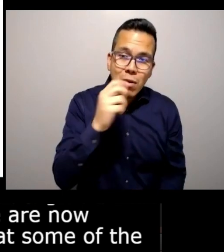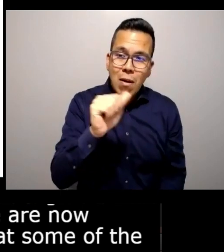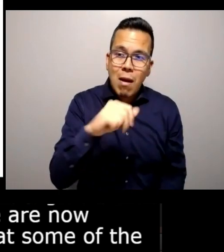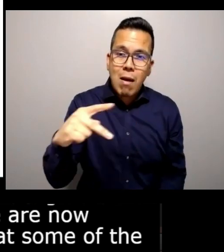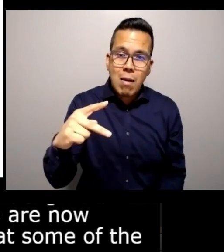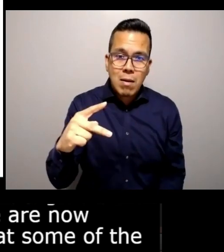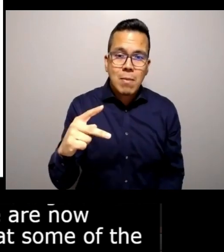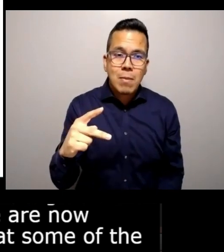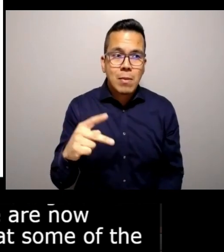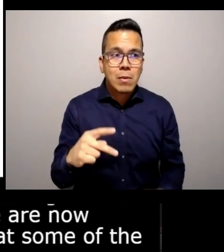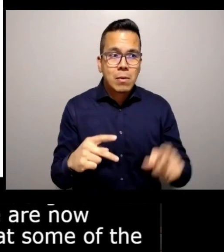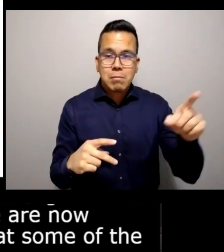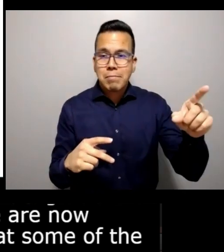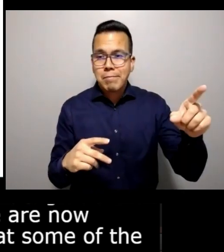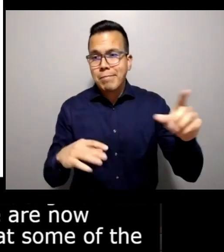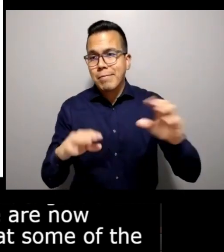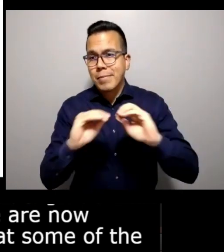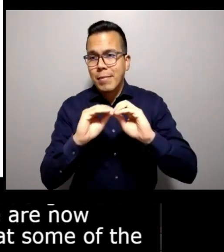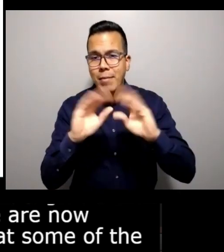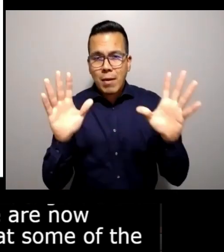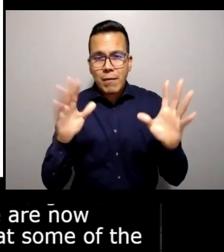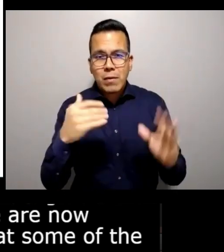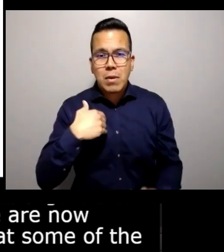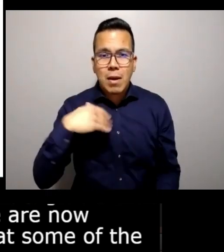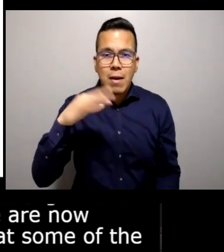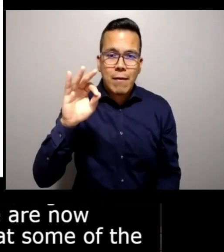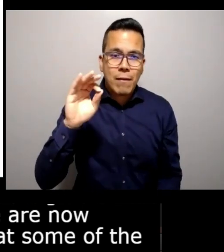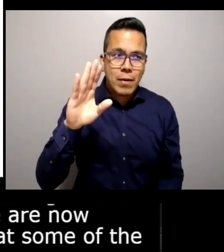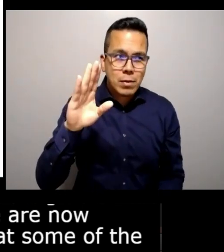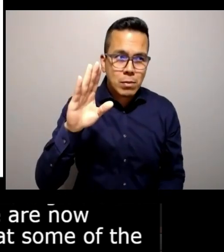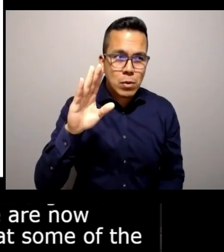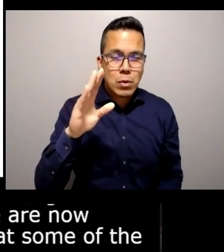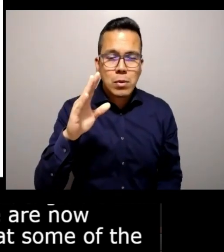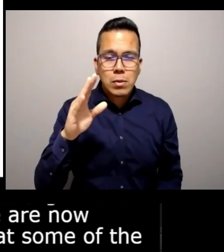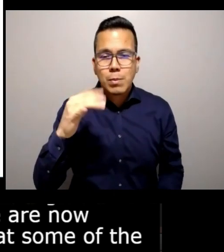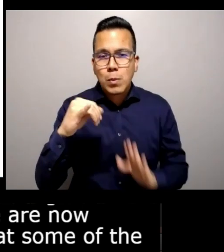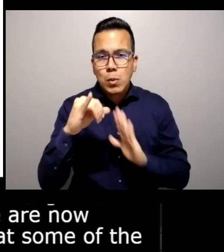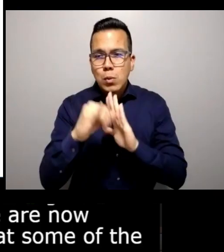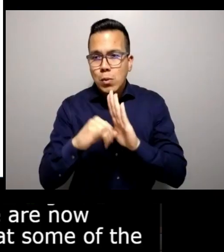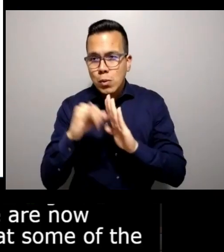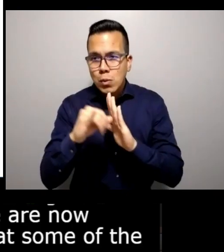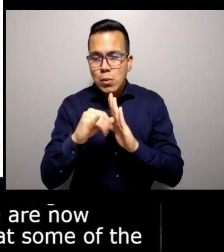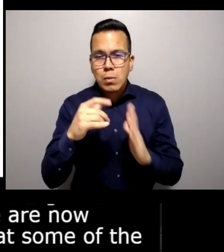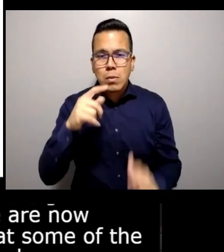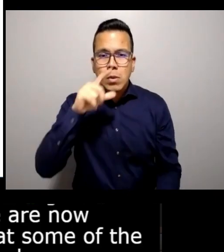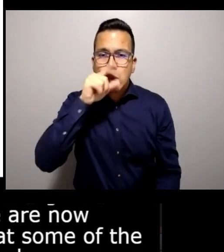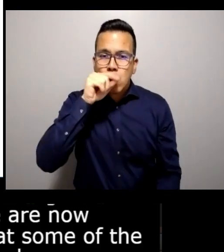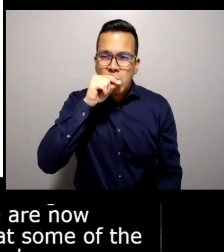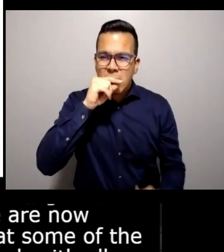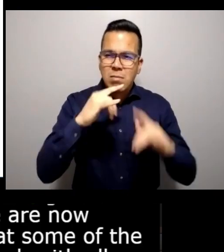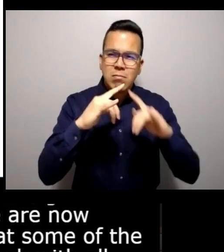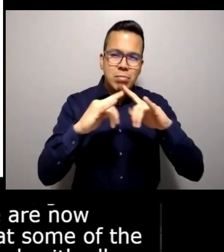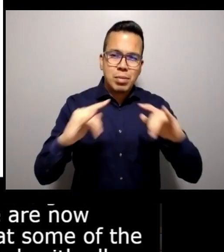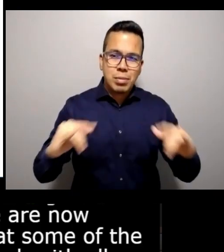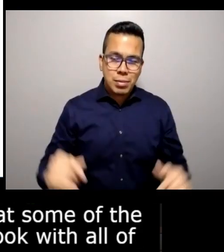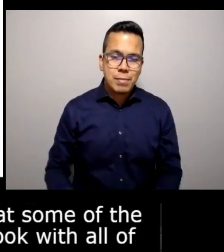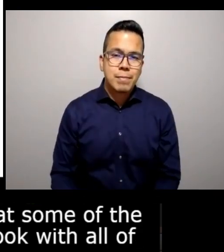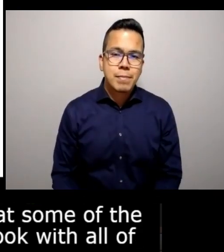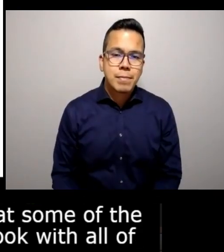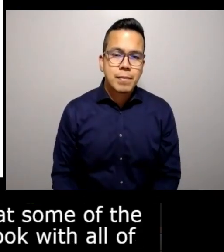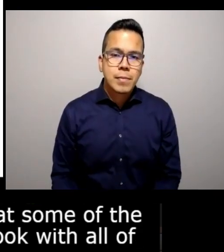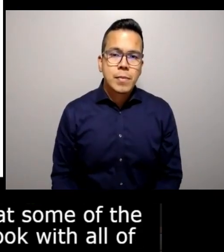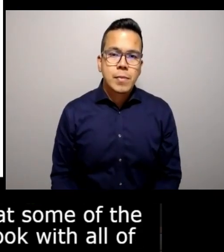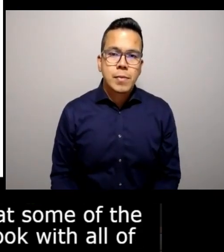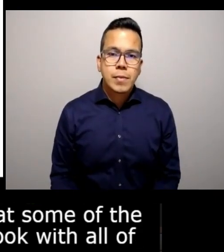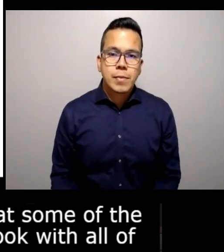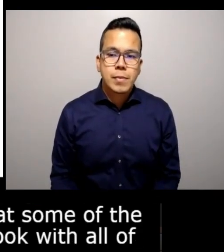and we have, of course, Facebook with all of its different options. And